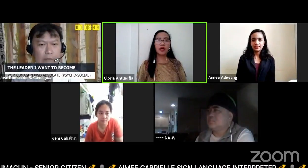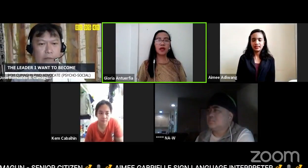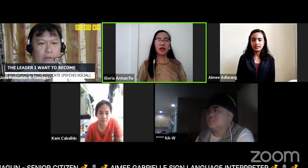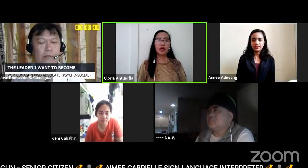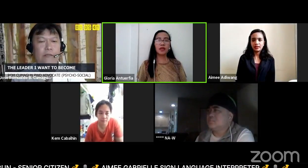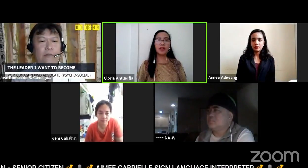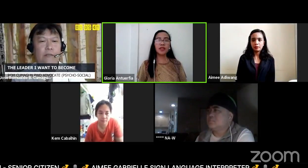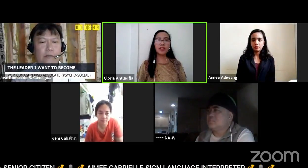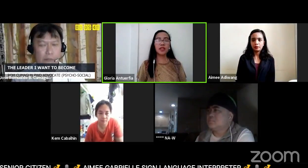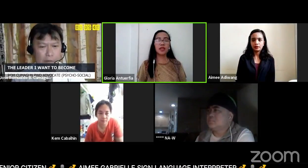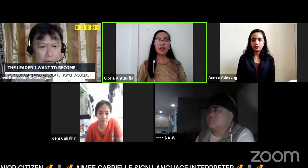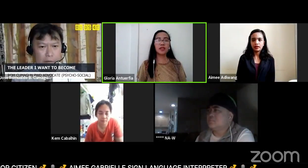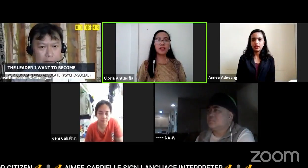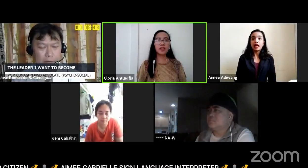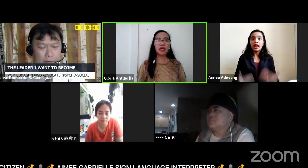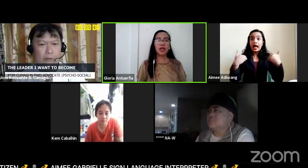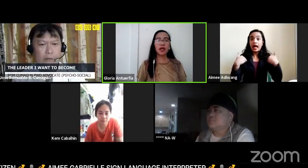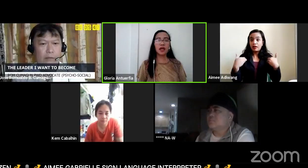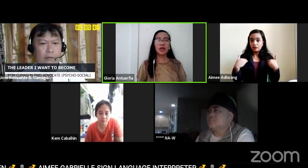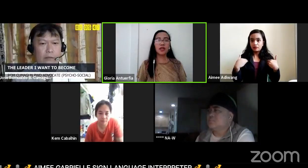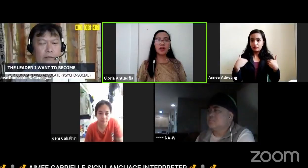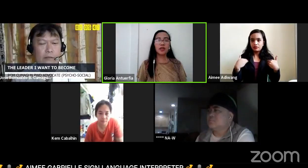To The reason is